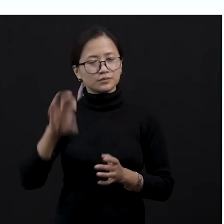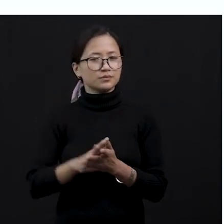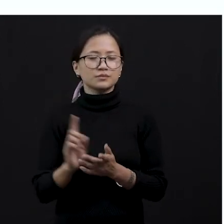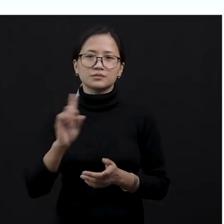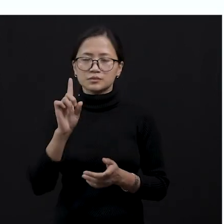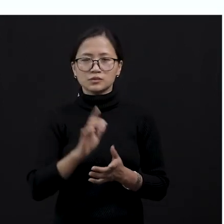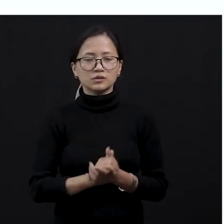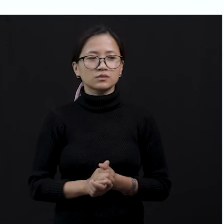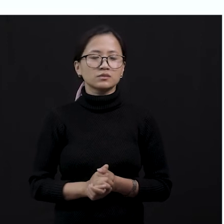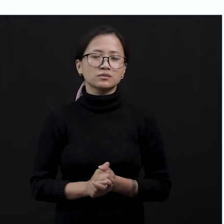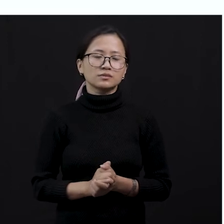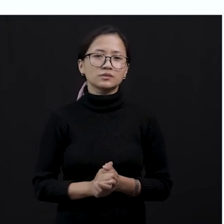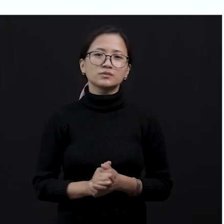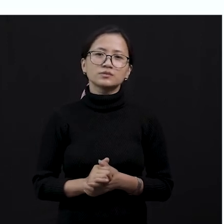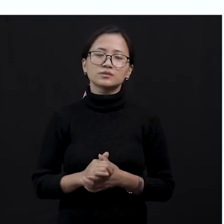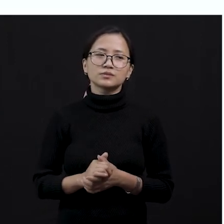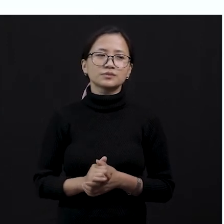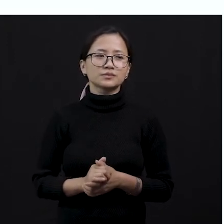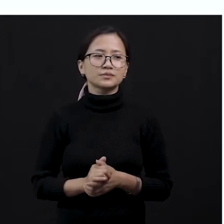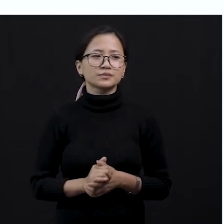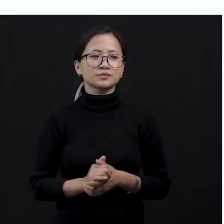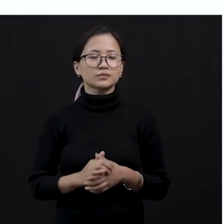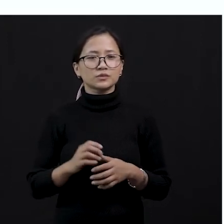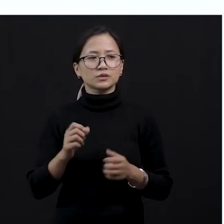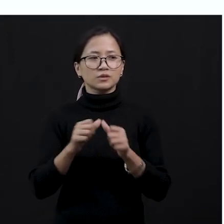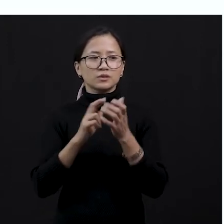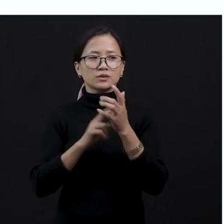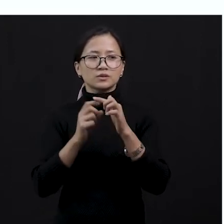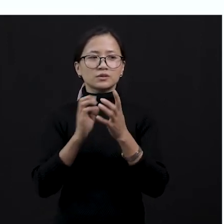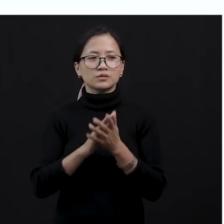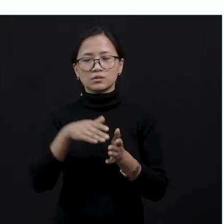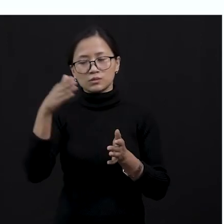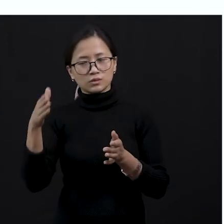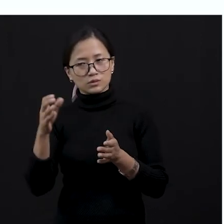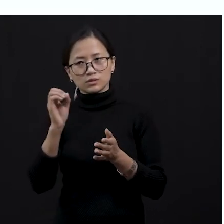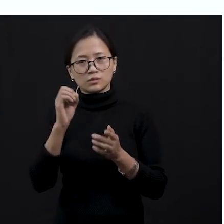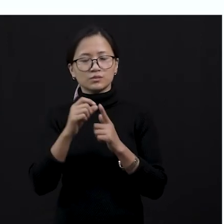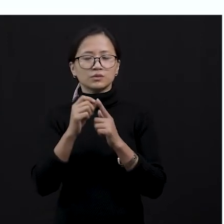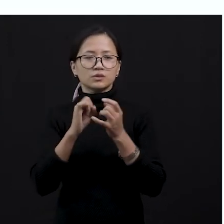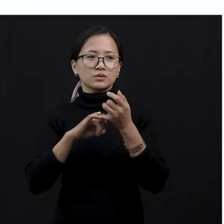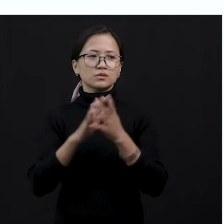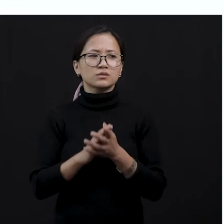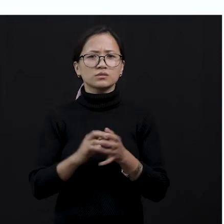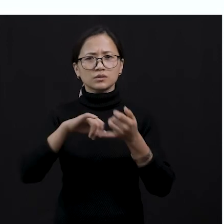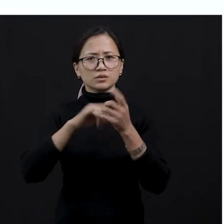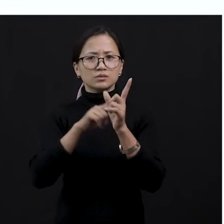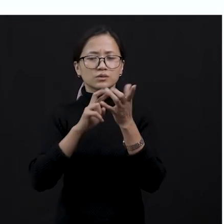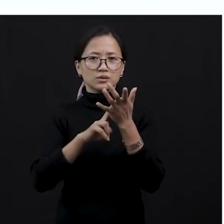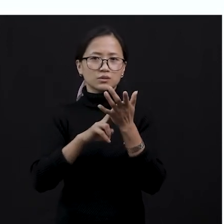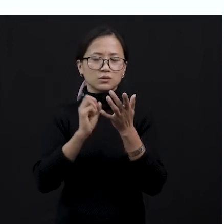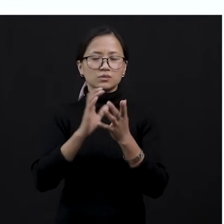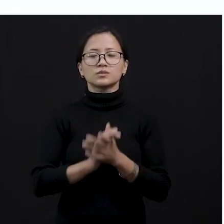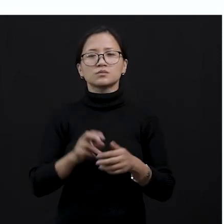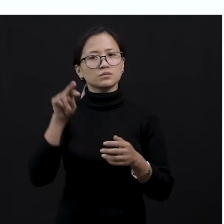what synonyms and antonyms are. Antonyms have opposite, whereas synonyms are same. Okay, same, they have